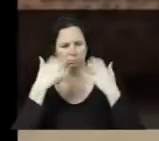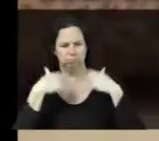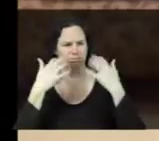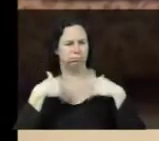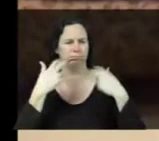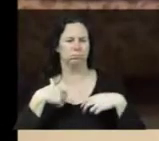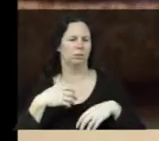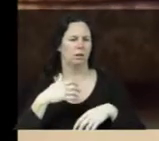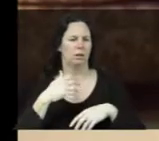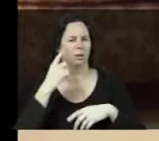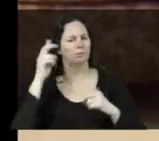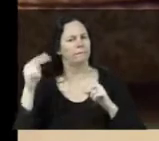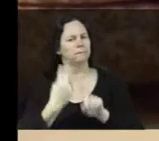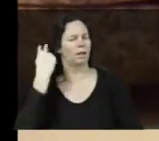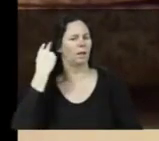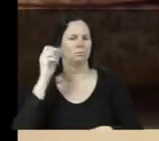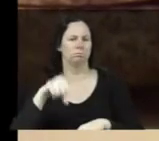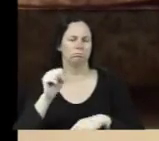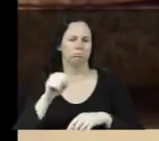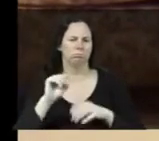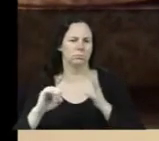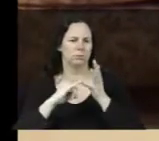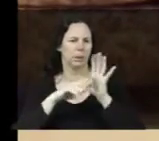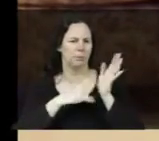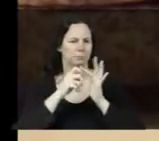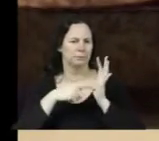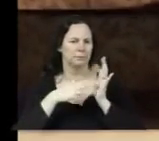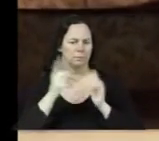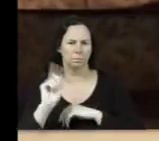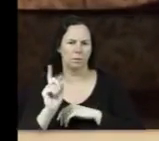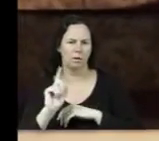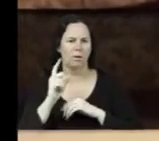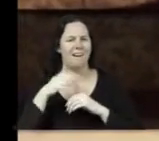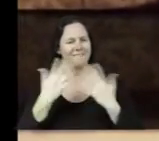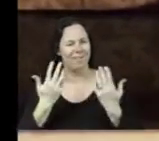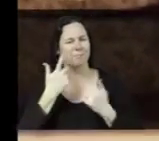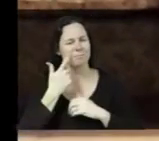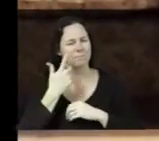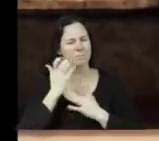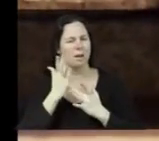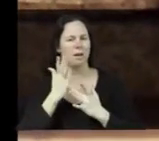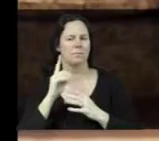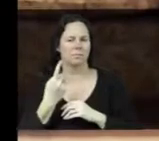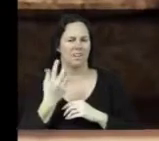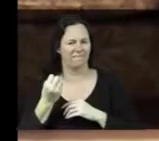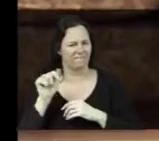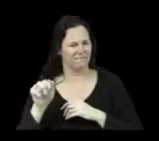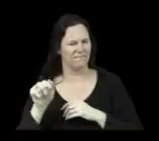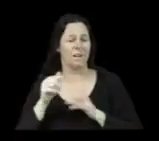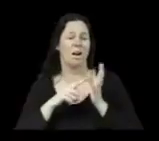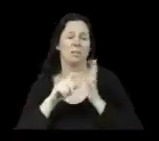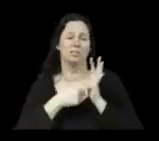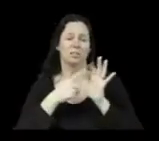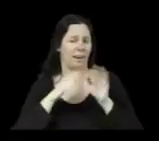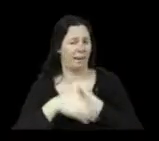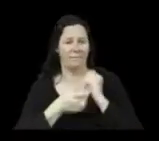Upon reflection, Beck and Dennis can see the symptoms. Even though they were mild, they were there. Audrey never really smiled.